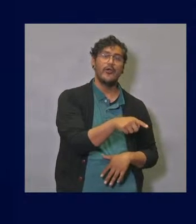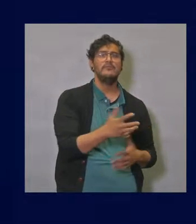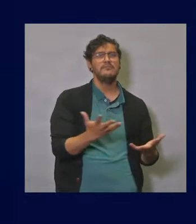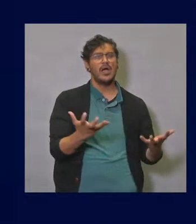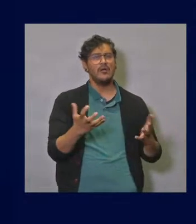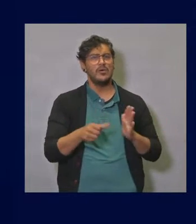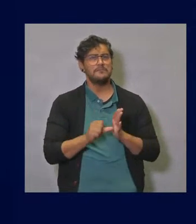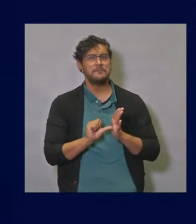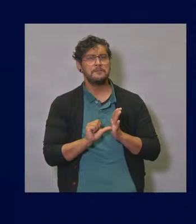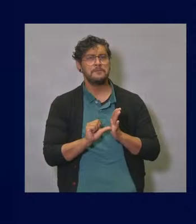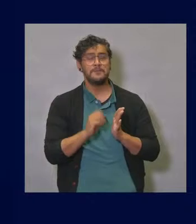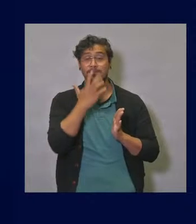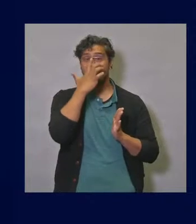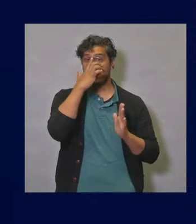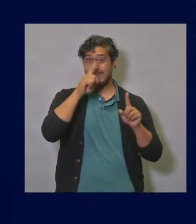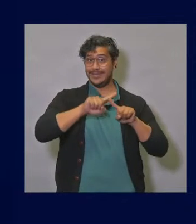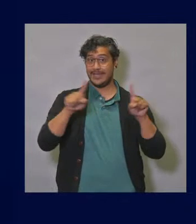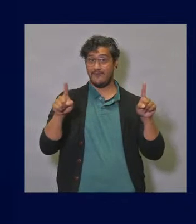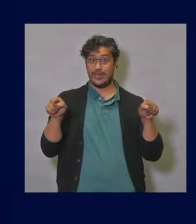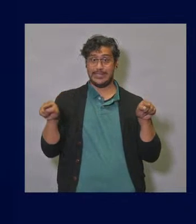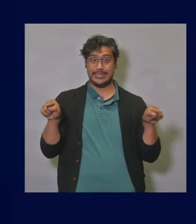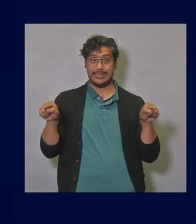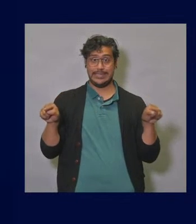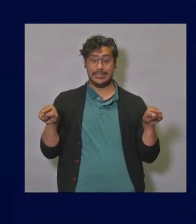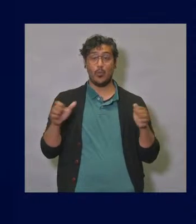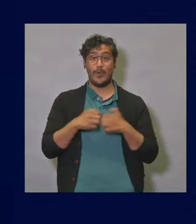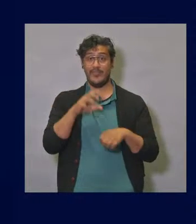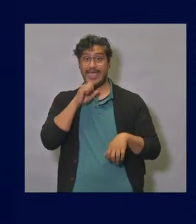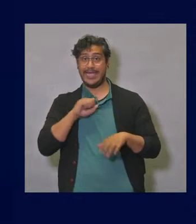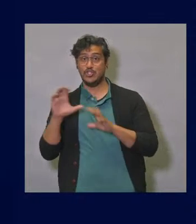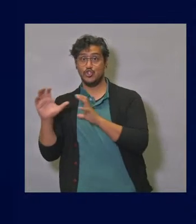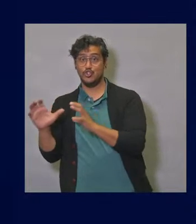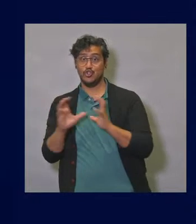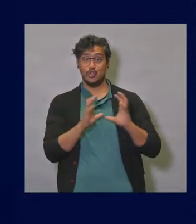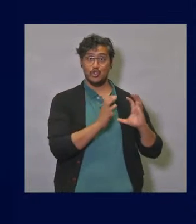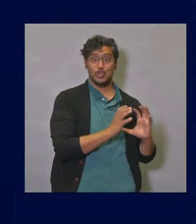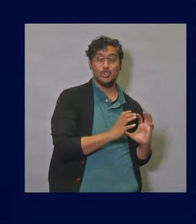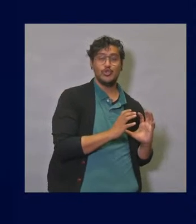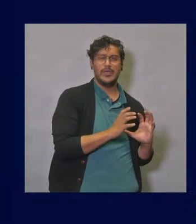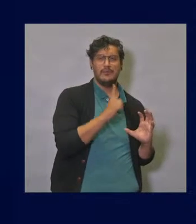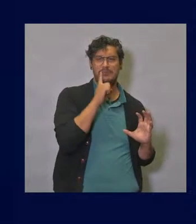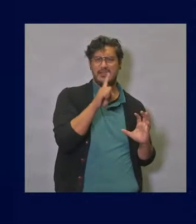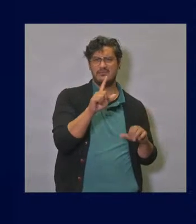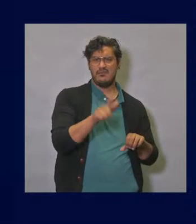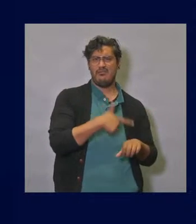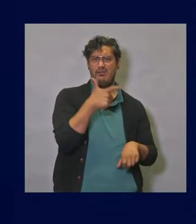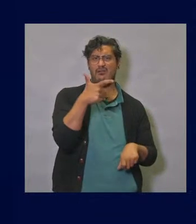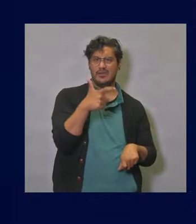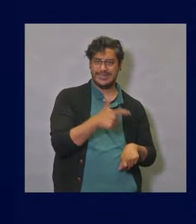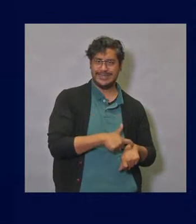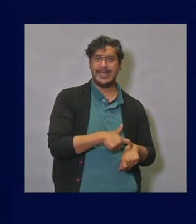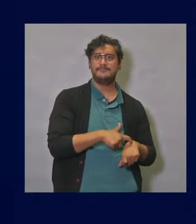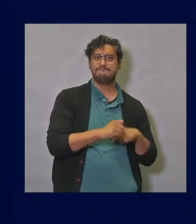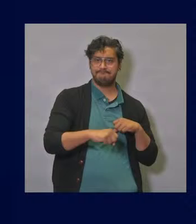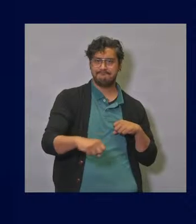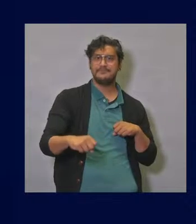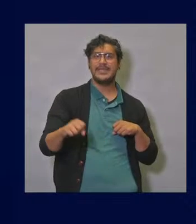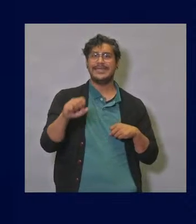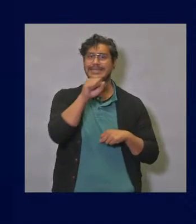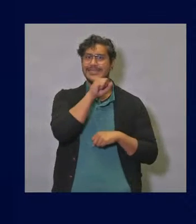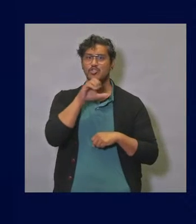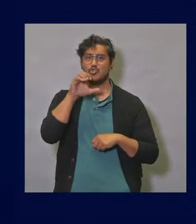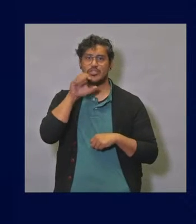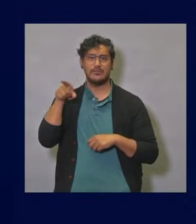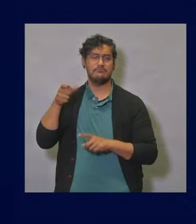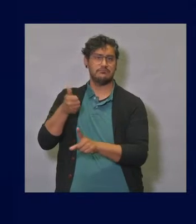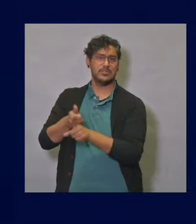to point out that the difference in these groups' vaccination rates is in large part due to the much longer period of time that seniors have been eligible for